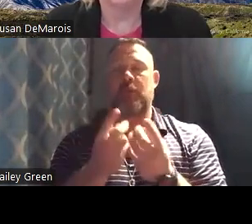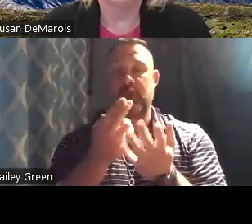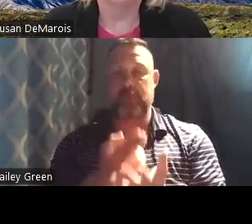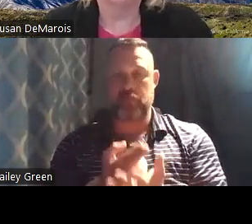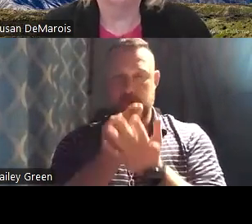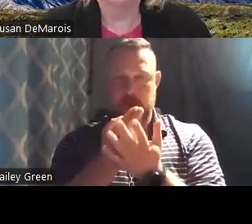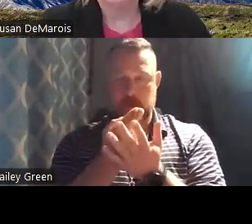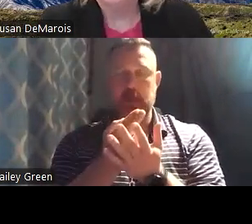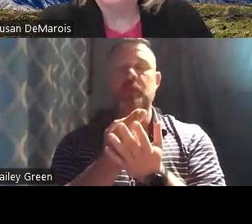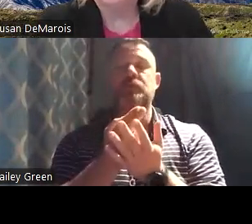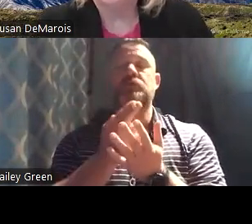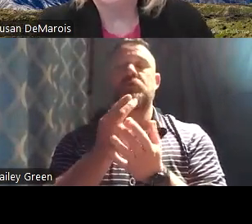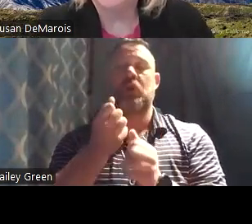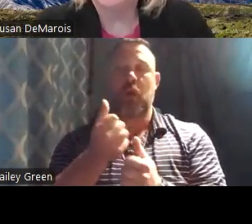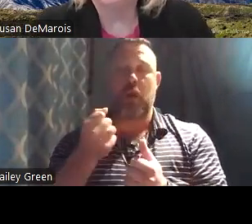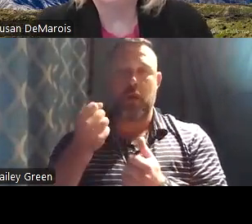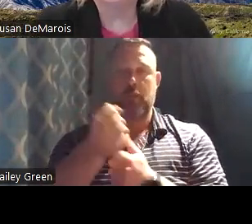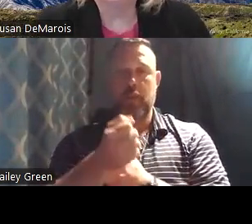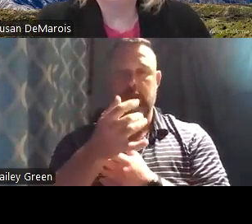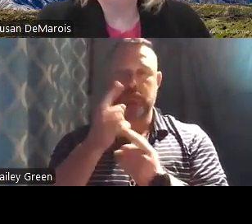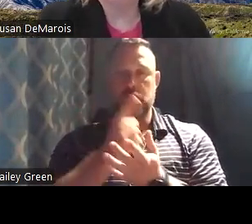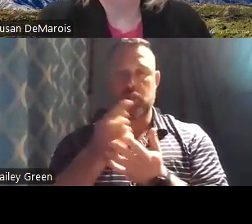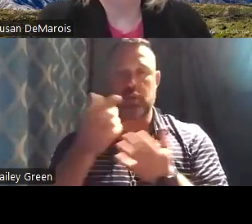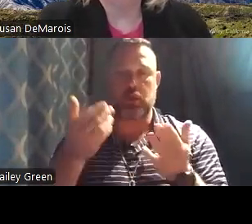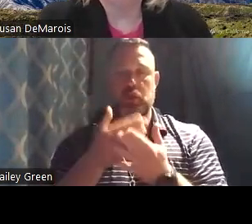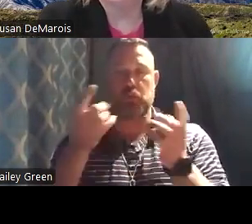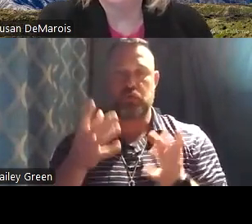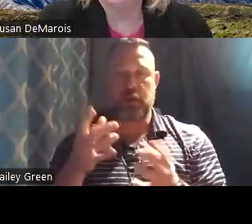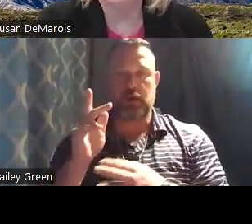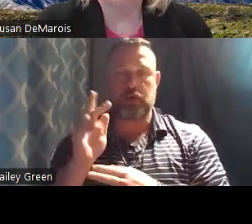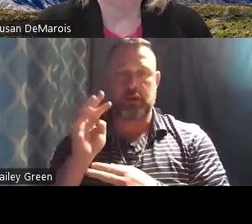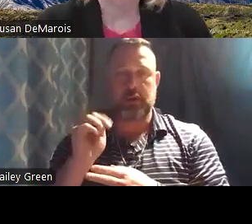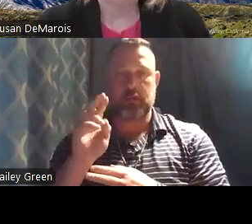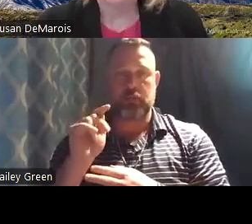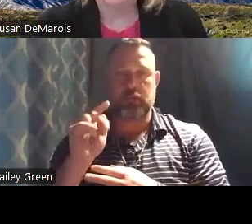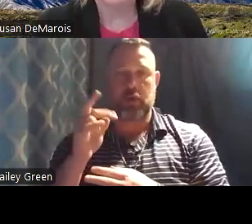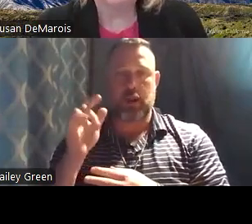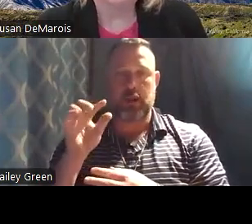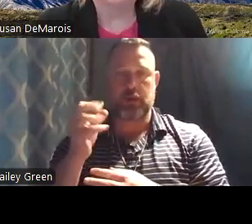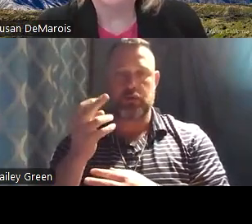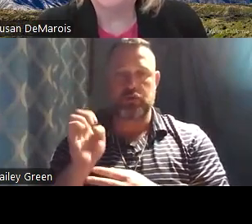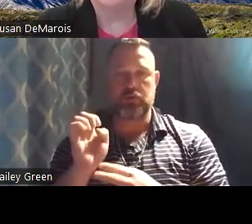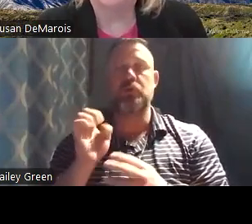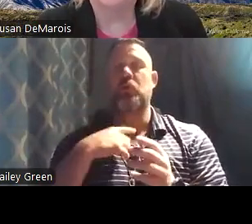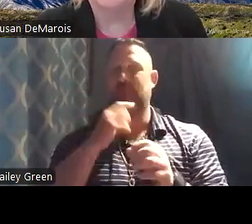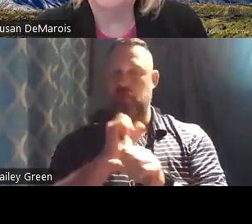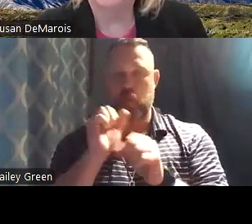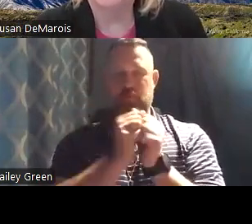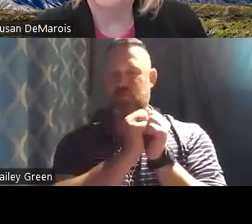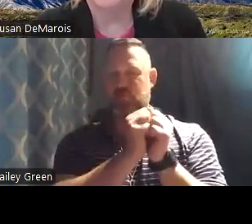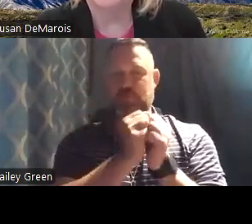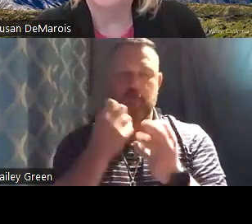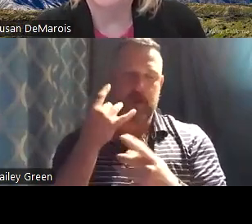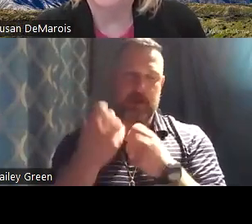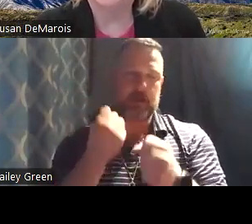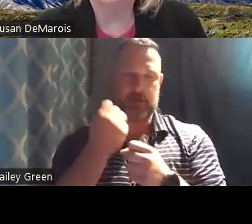just appointed this week a new director, Kim Rutledge, who we've worked with so well for many years.